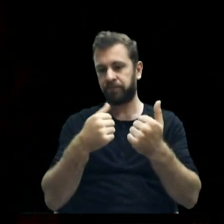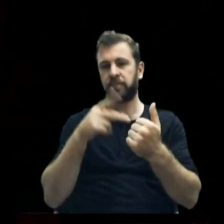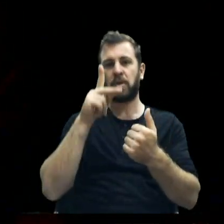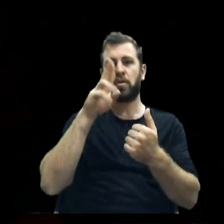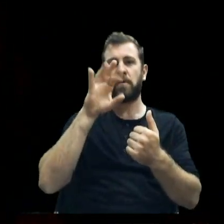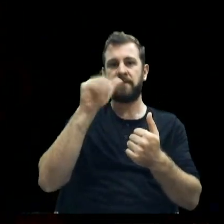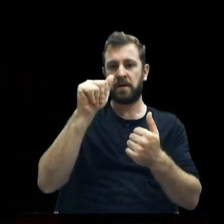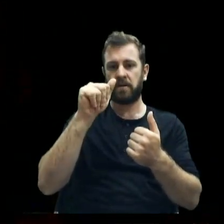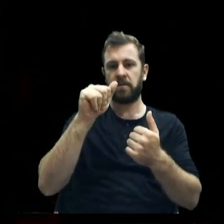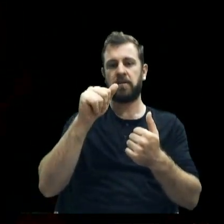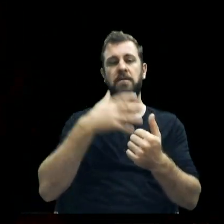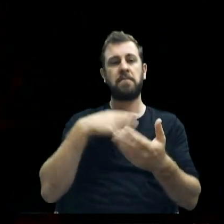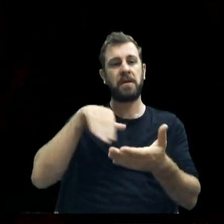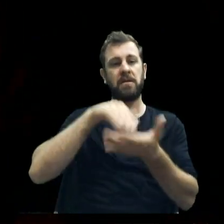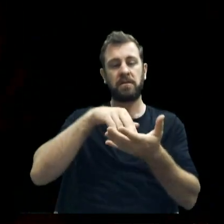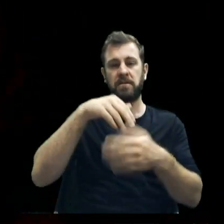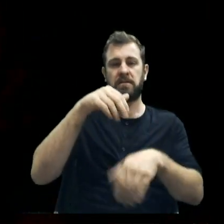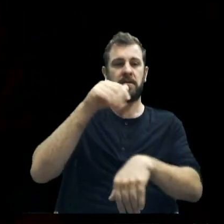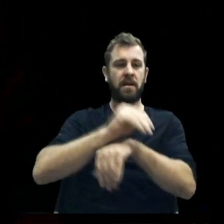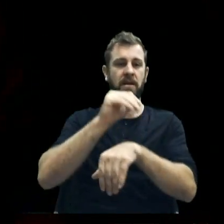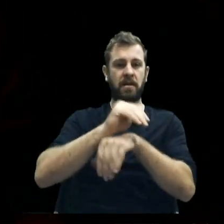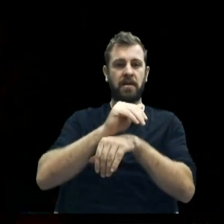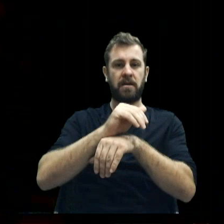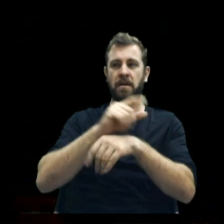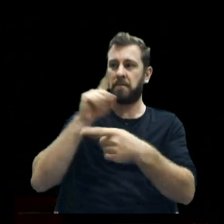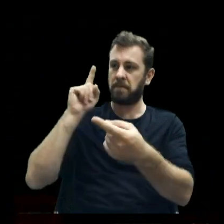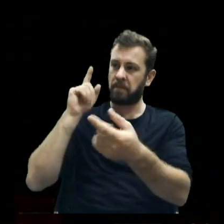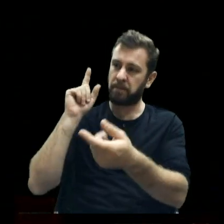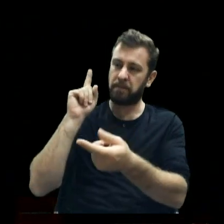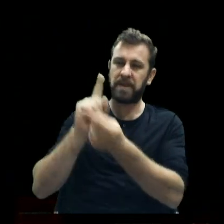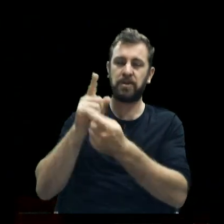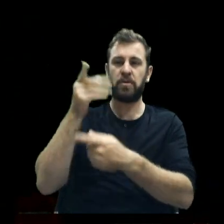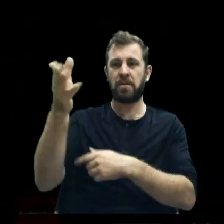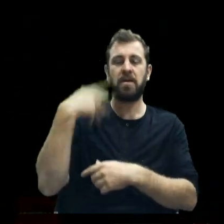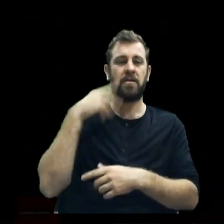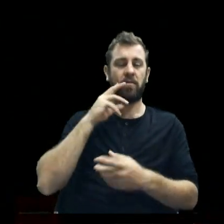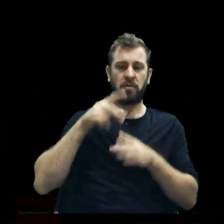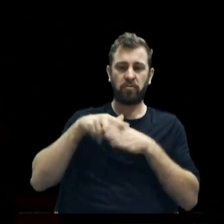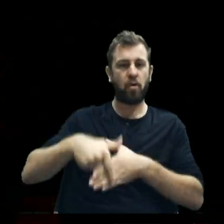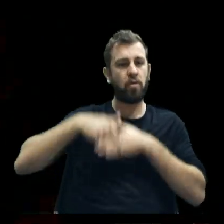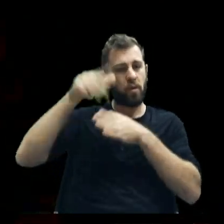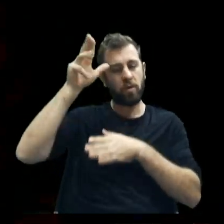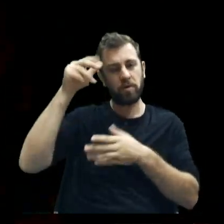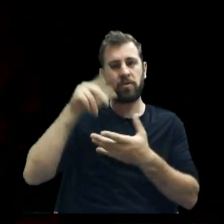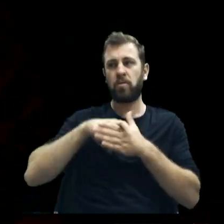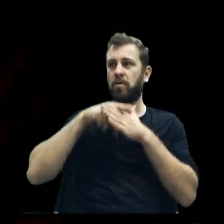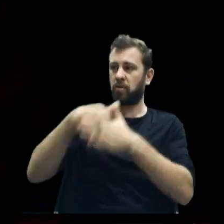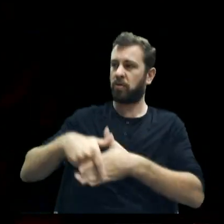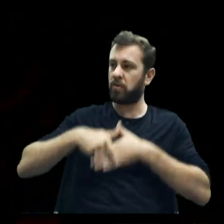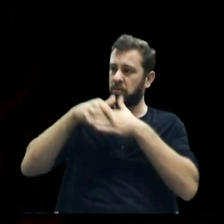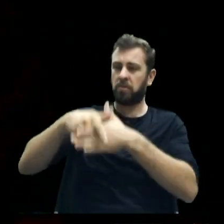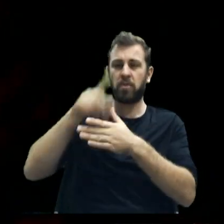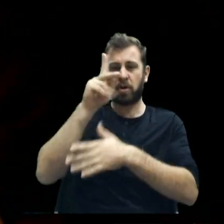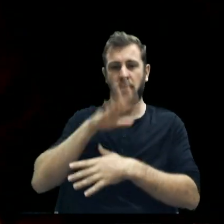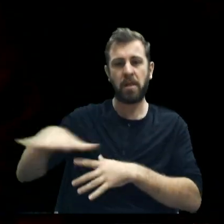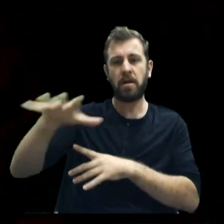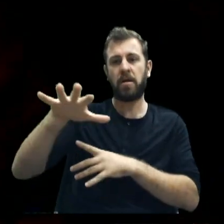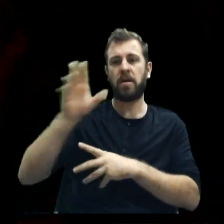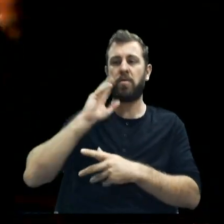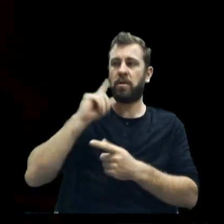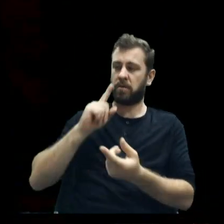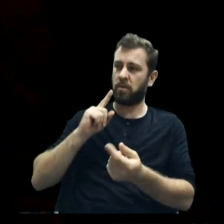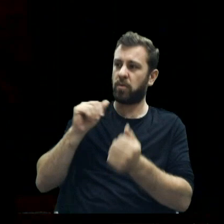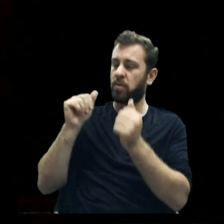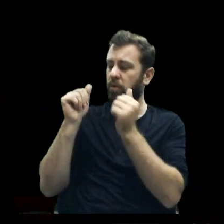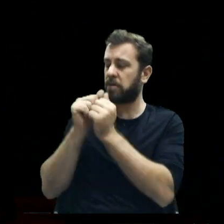night, take my horse, I'll meet you there at Fulan time. I'll ride the horse towards Karbala to meet my Mawla.